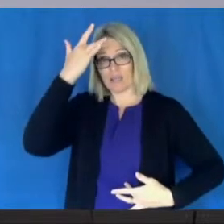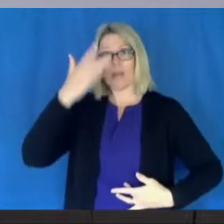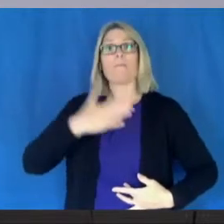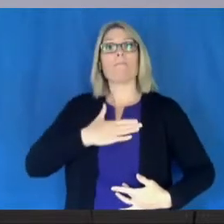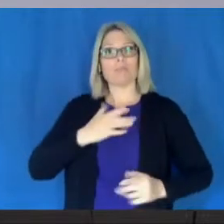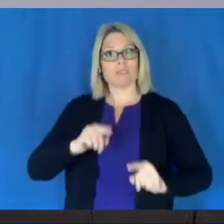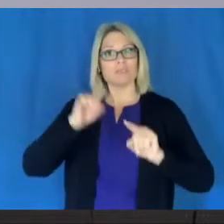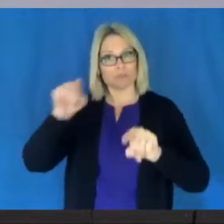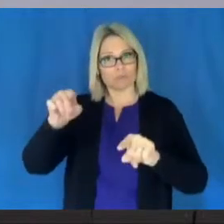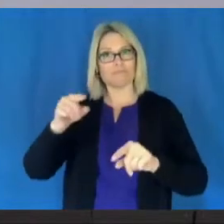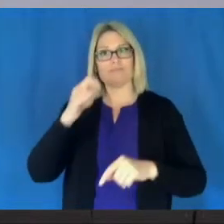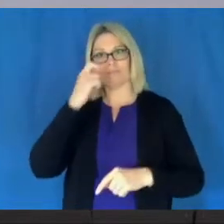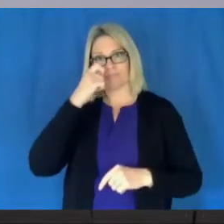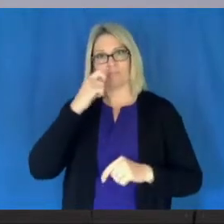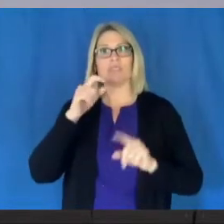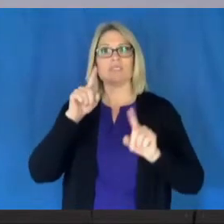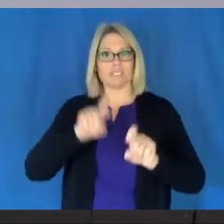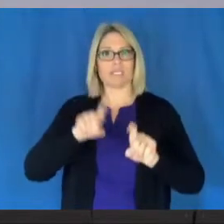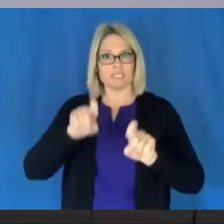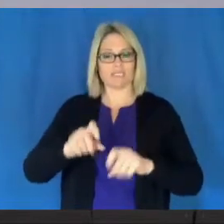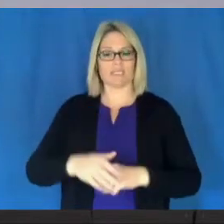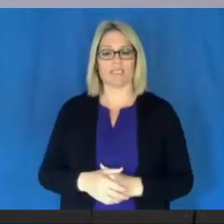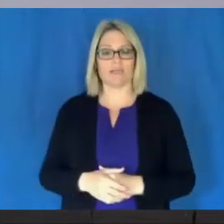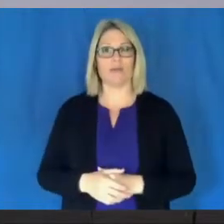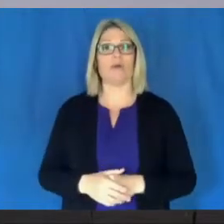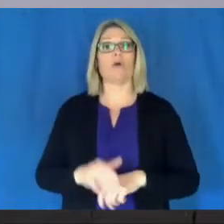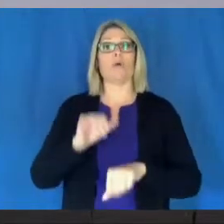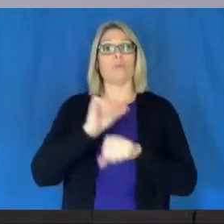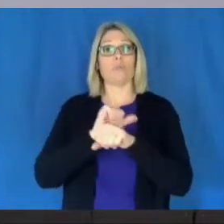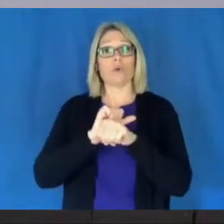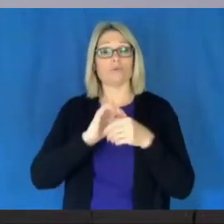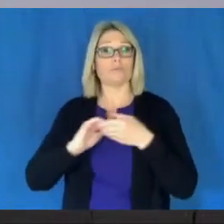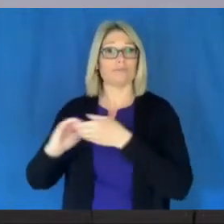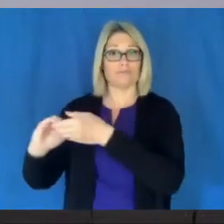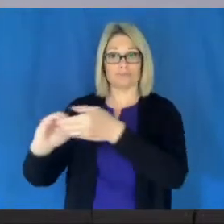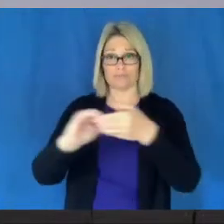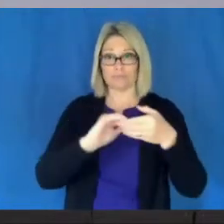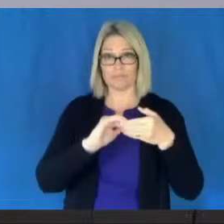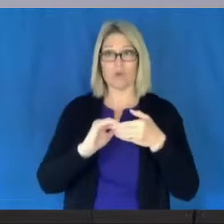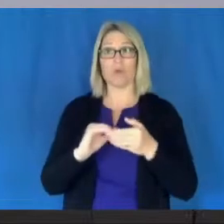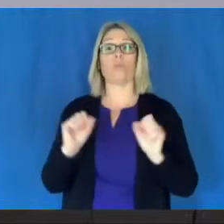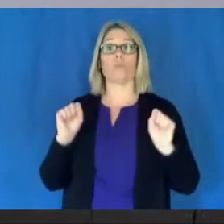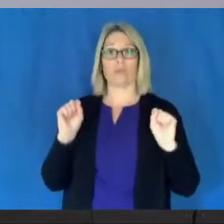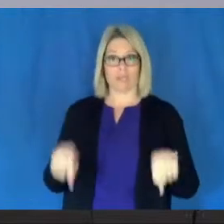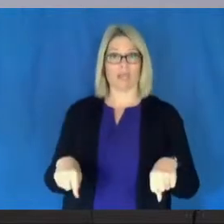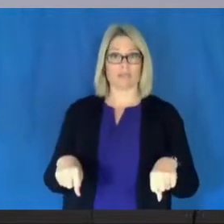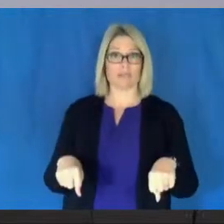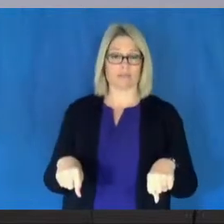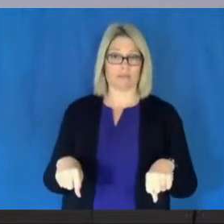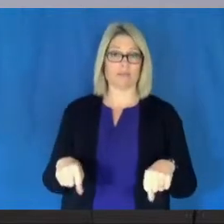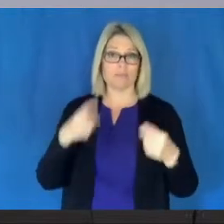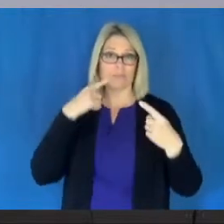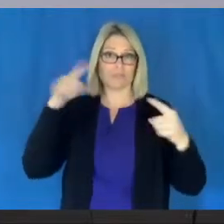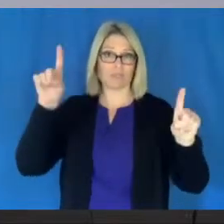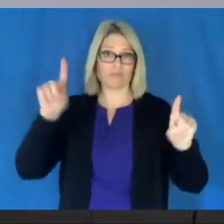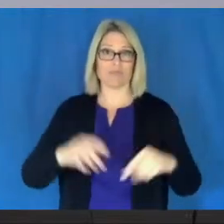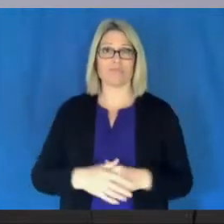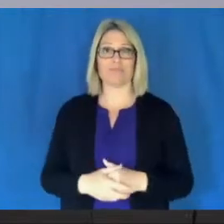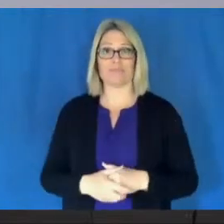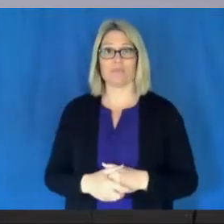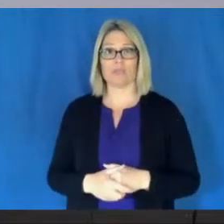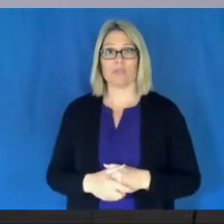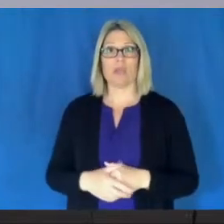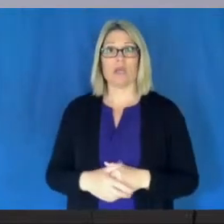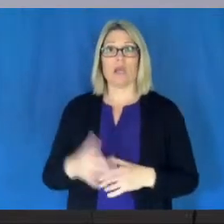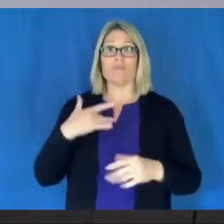tested. Working together, we will win this race, and we've talked about it before, it feels like a